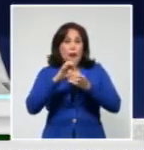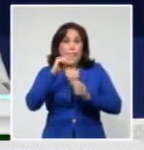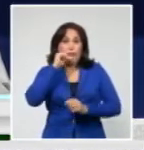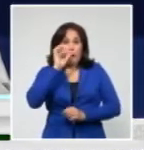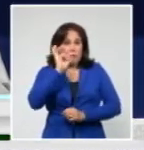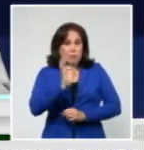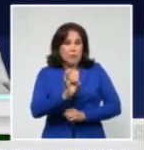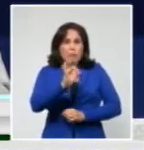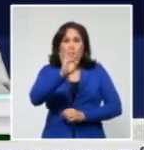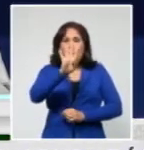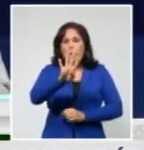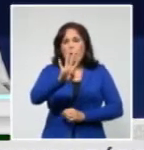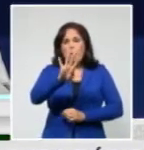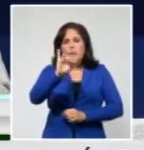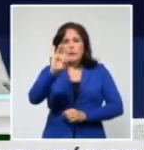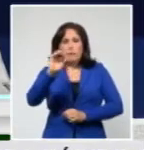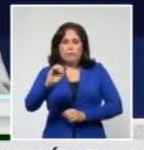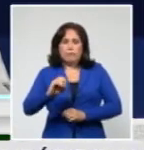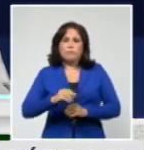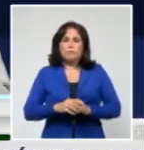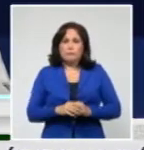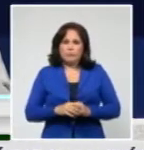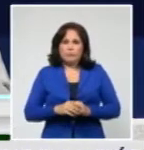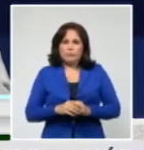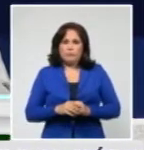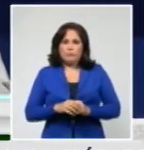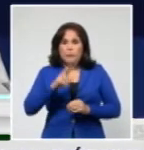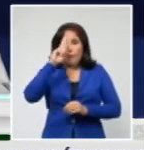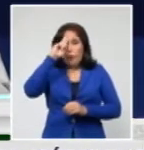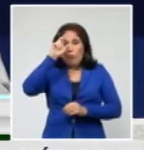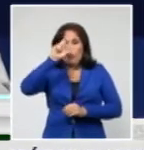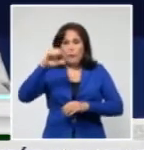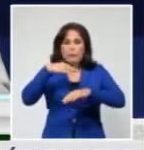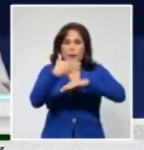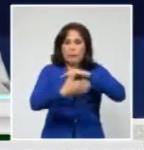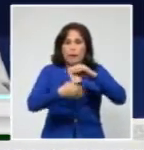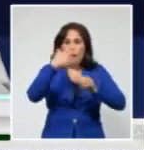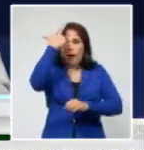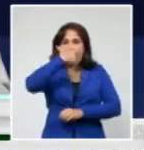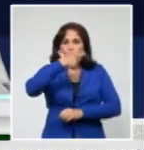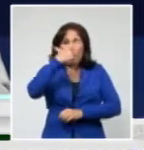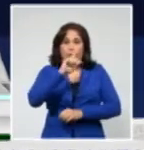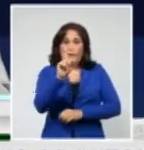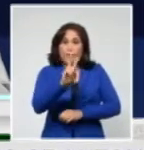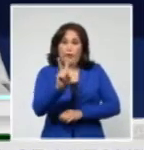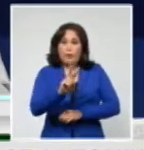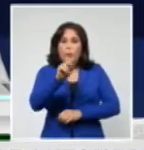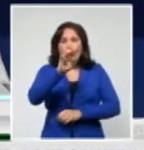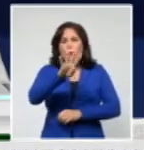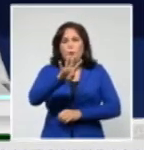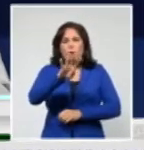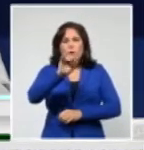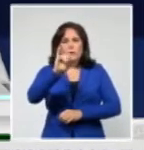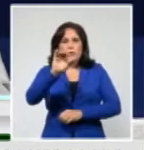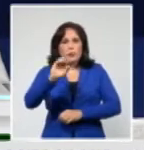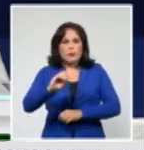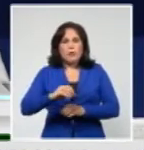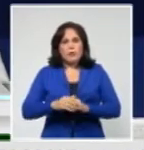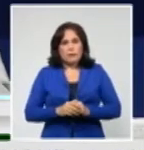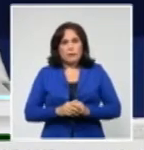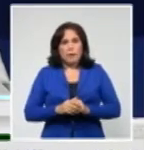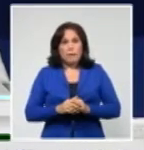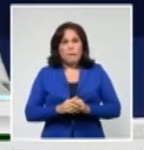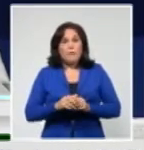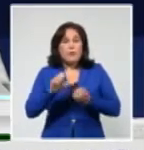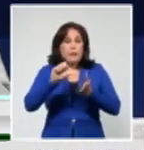361 in the Naval Hospital, 358 in the Civil Defense Laboratories, 322 in the